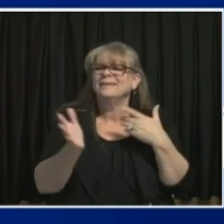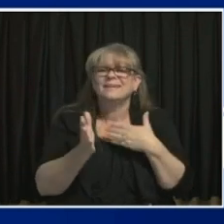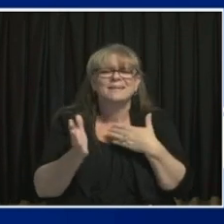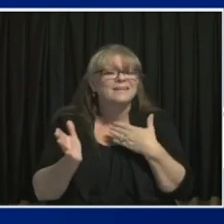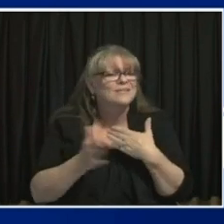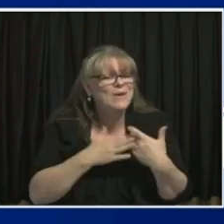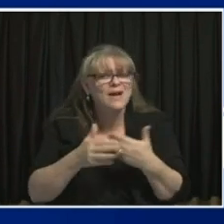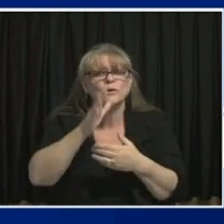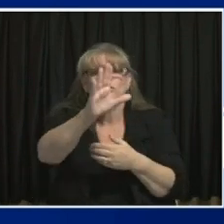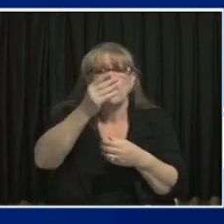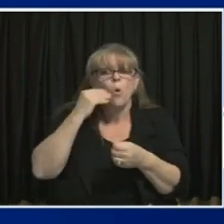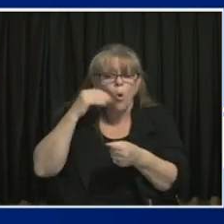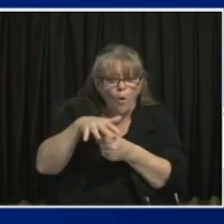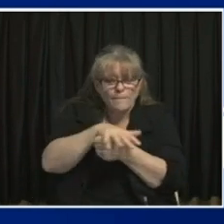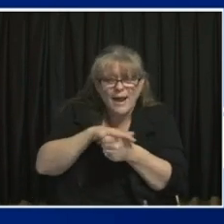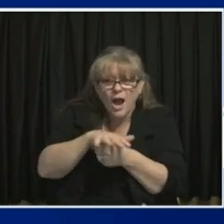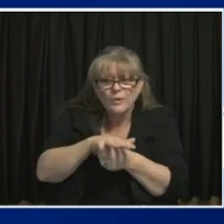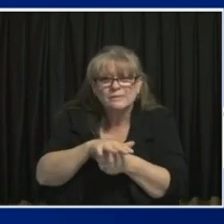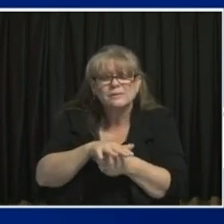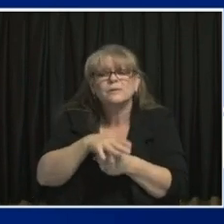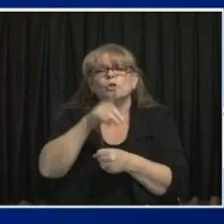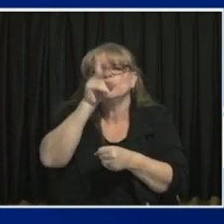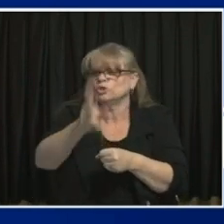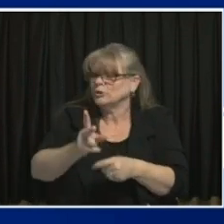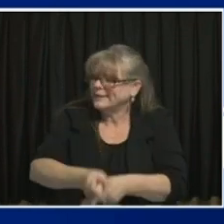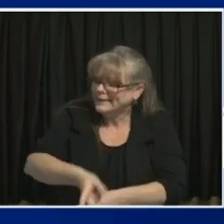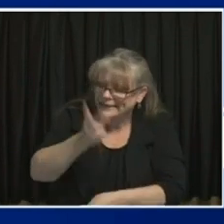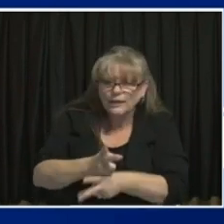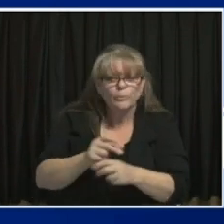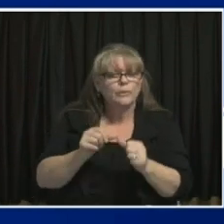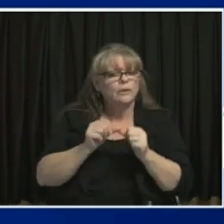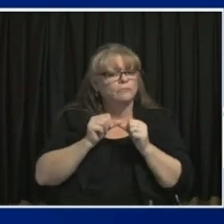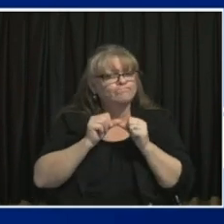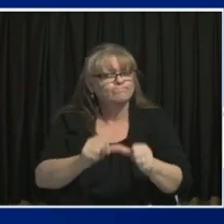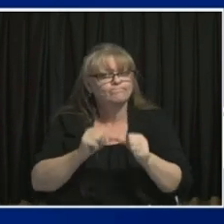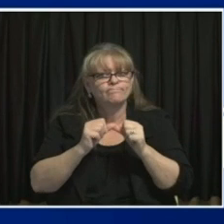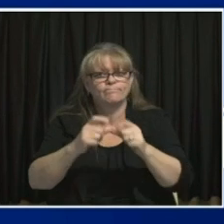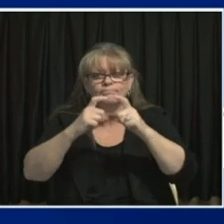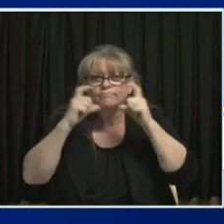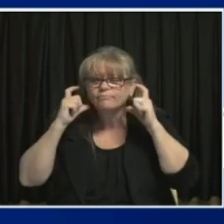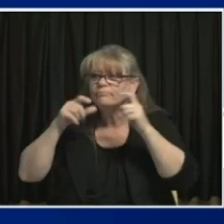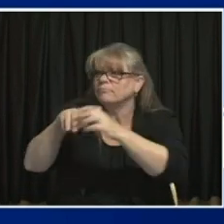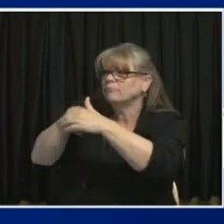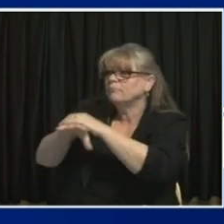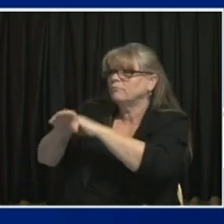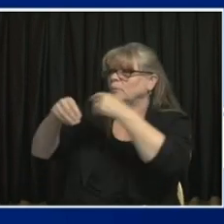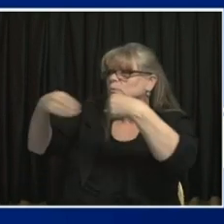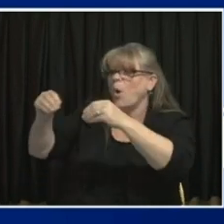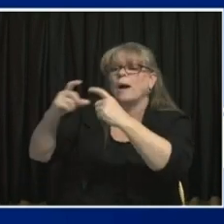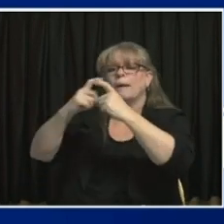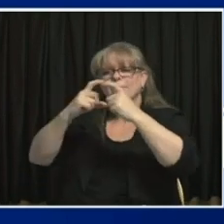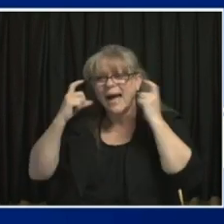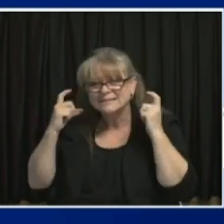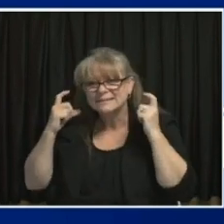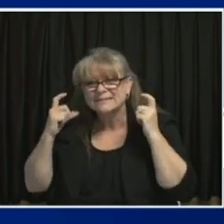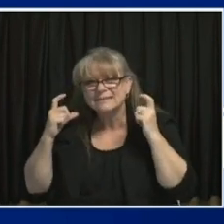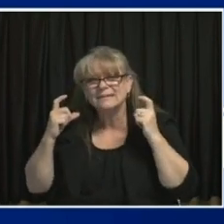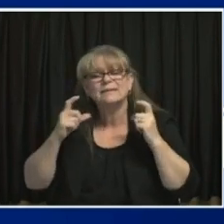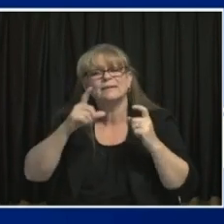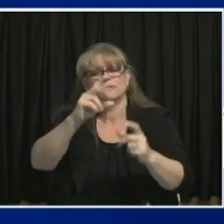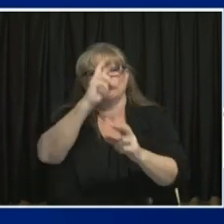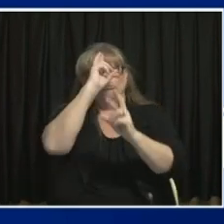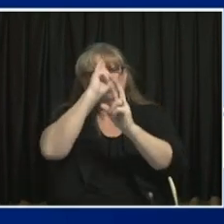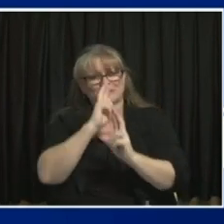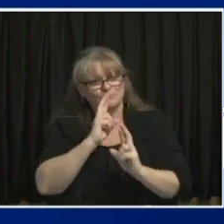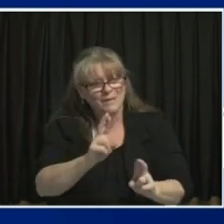not, you should wear a mask when you're going shopping. For yourself, for respect for those retail employees who are putting